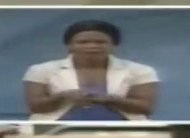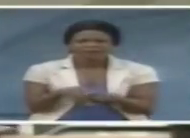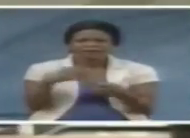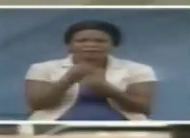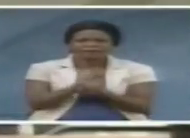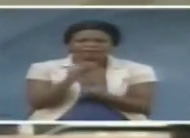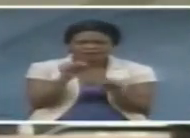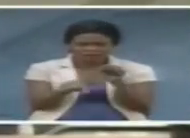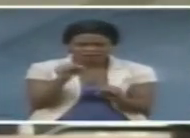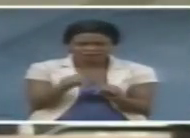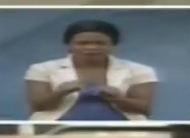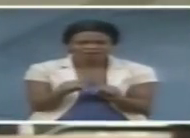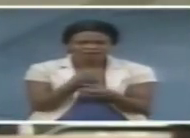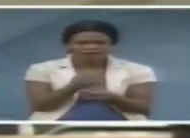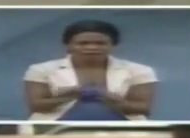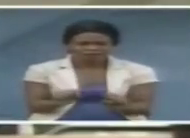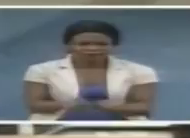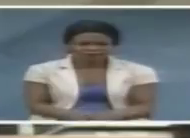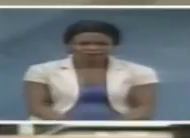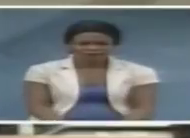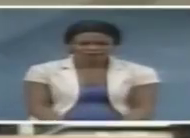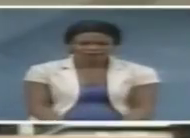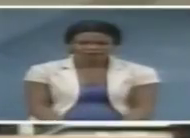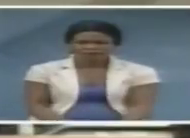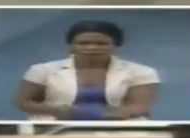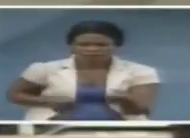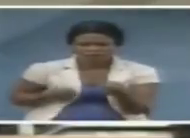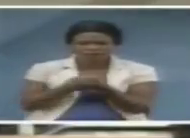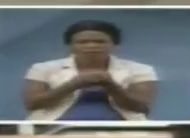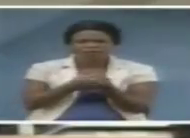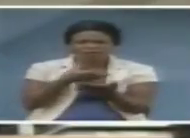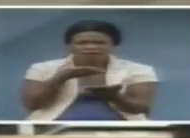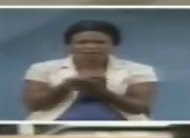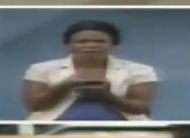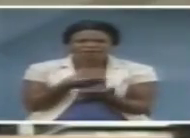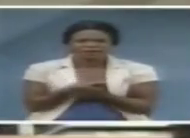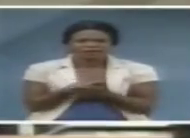of issues, risks, and reforms needed to be addressed